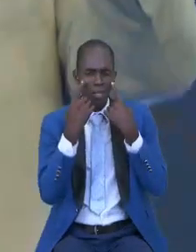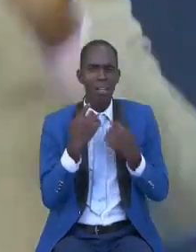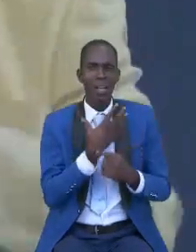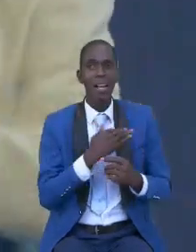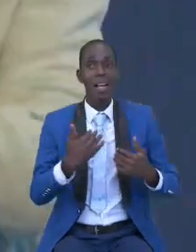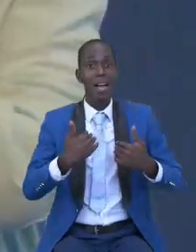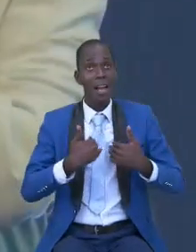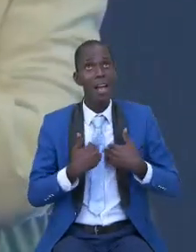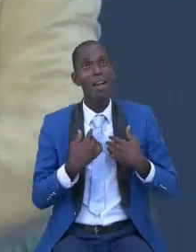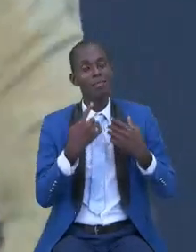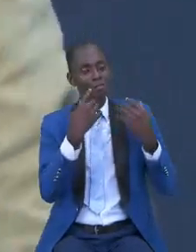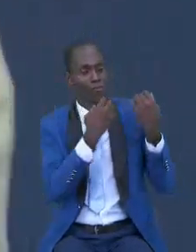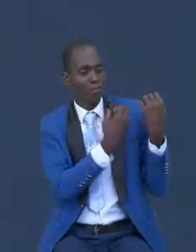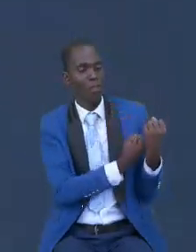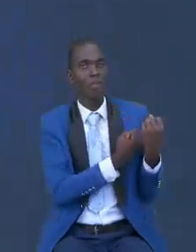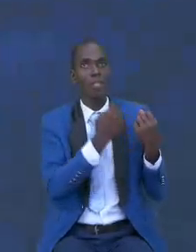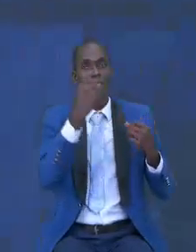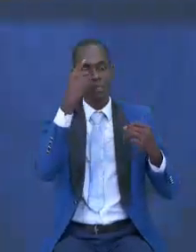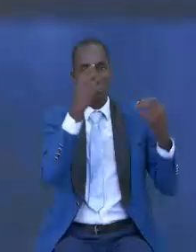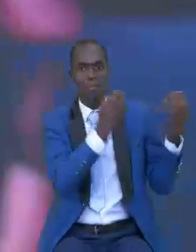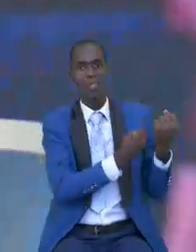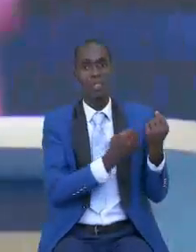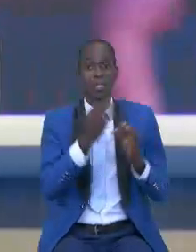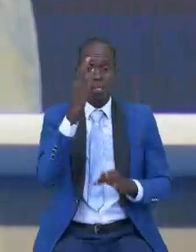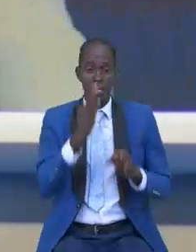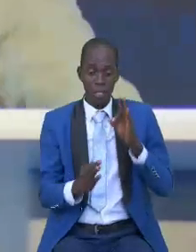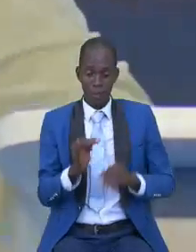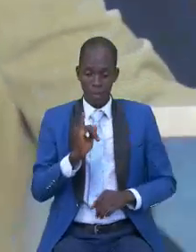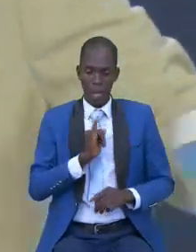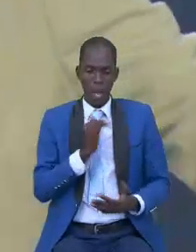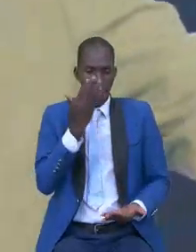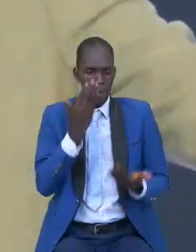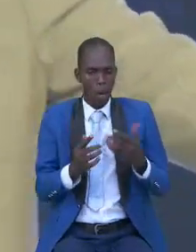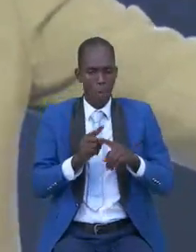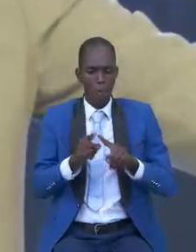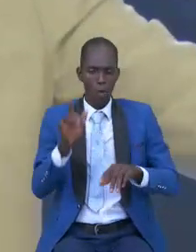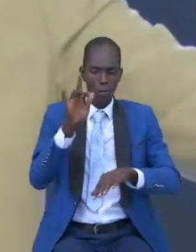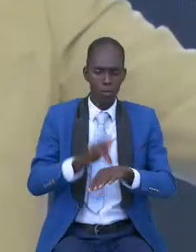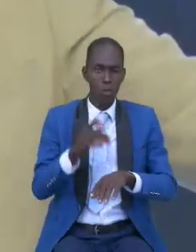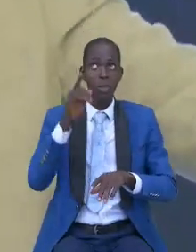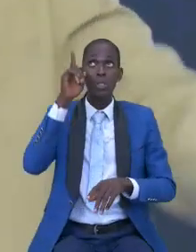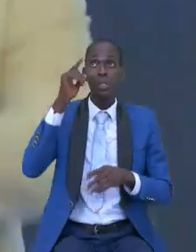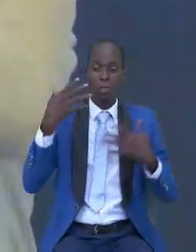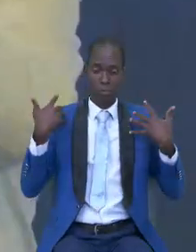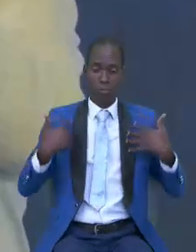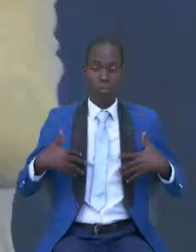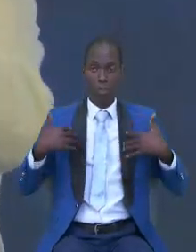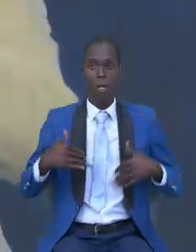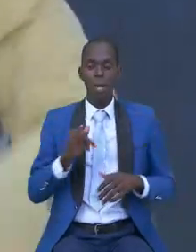faith. Confident faith. If I may but touch his garment, I will be